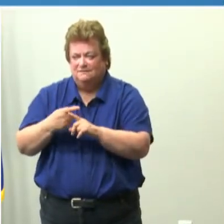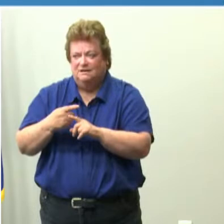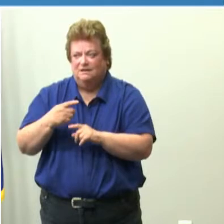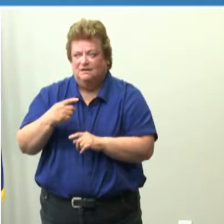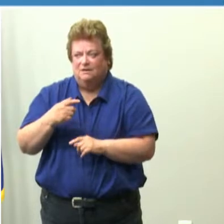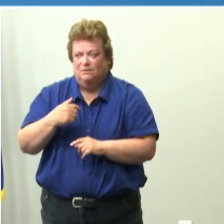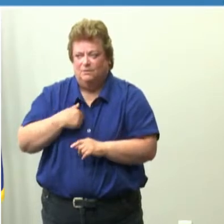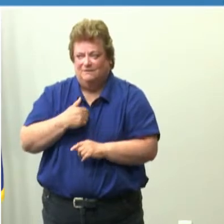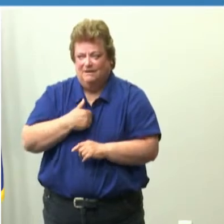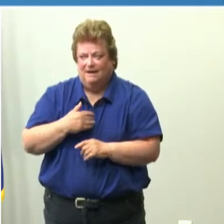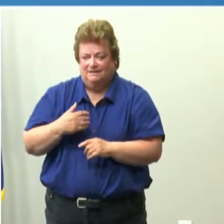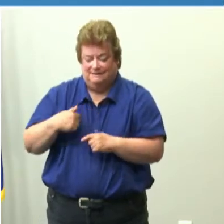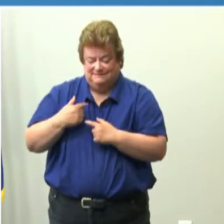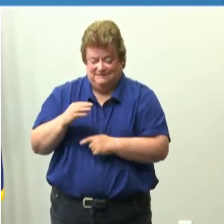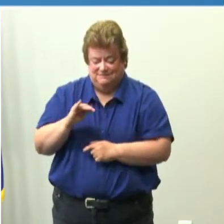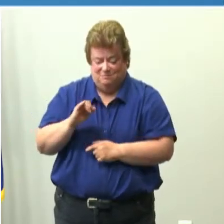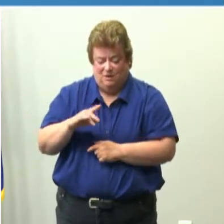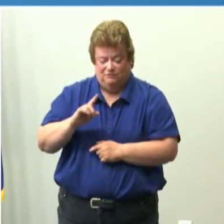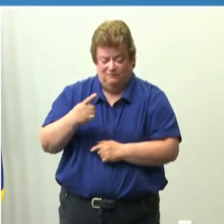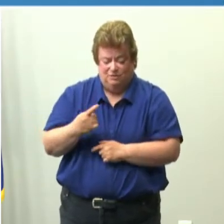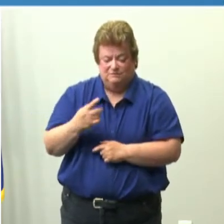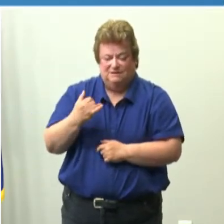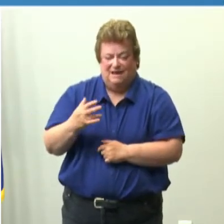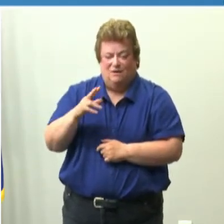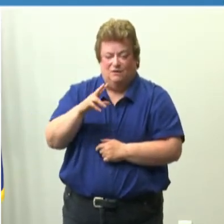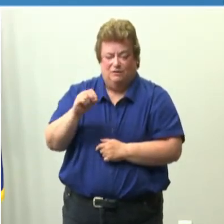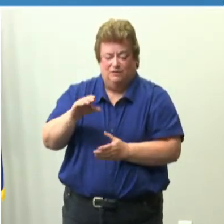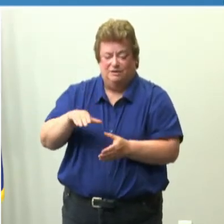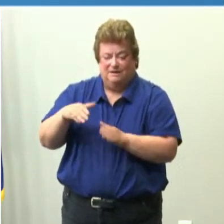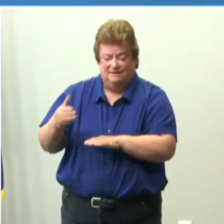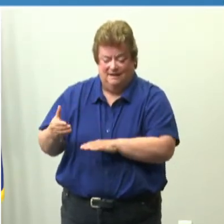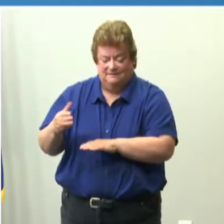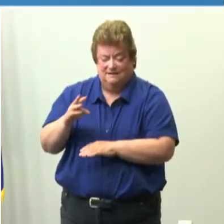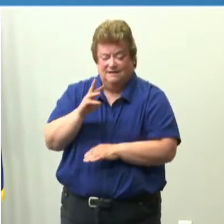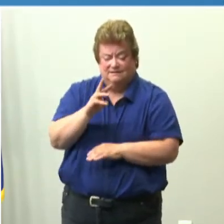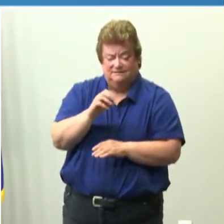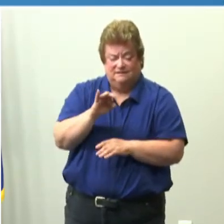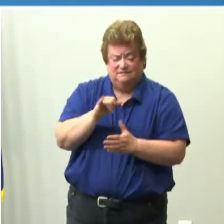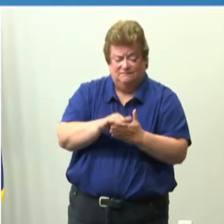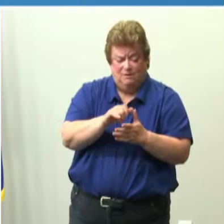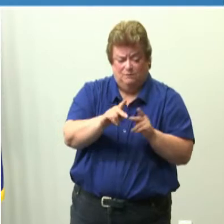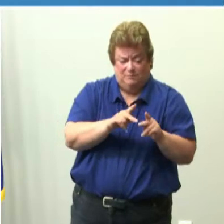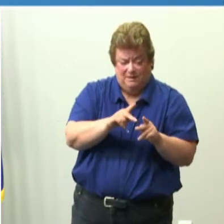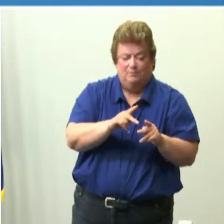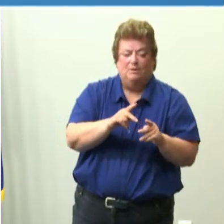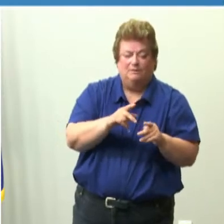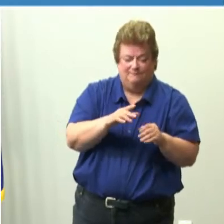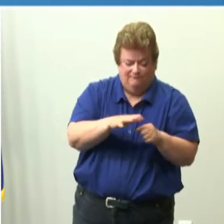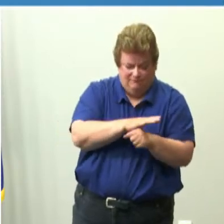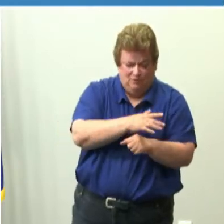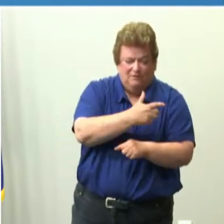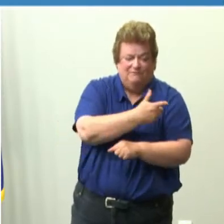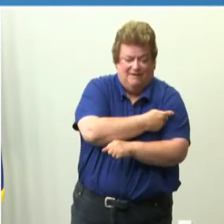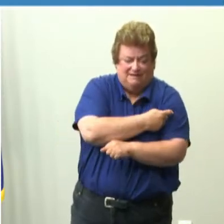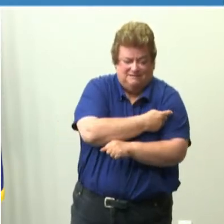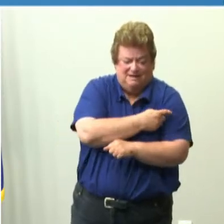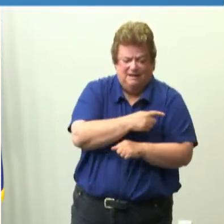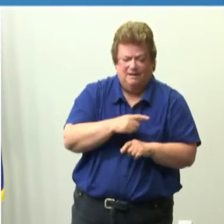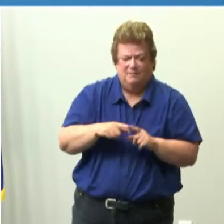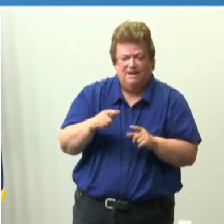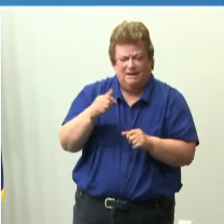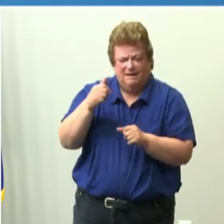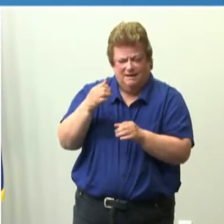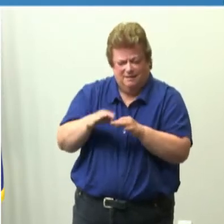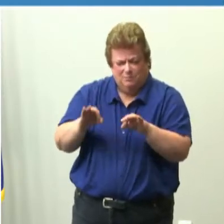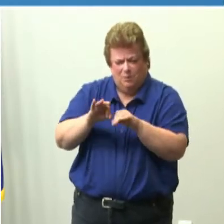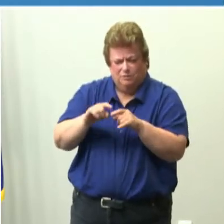COVID-related deaths since March 1st. 6 of these individuals were fully vaccinated, and it's important to note that 5